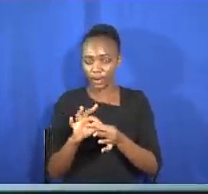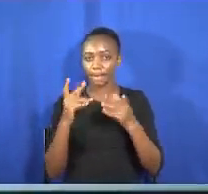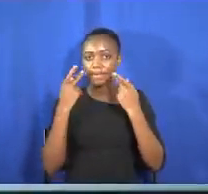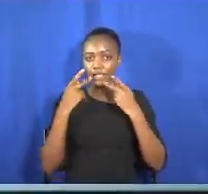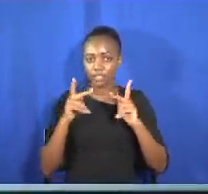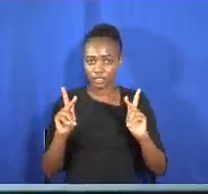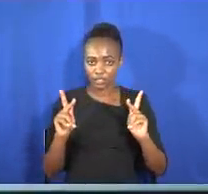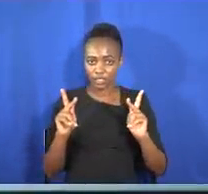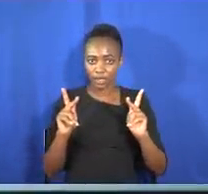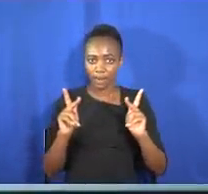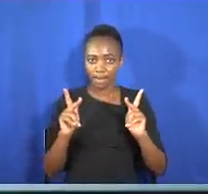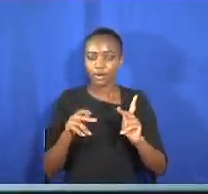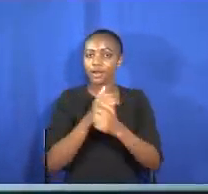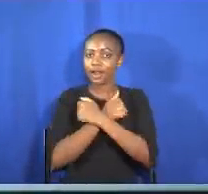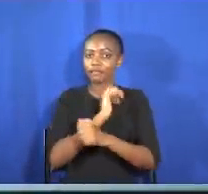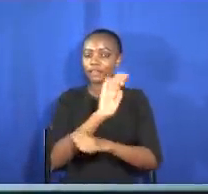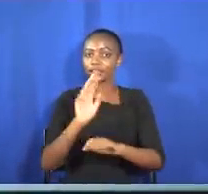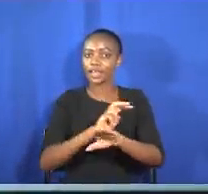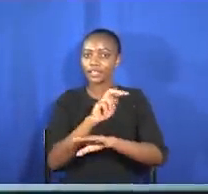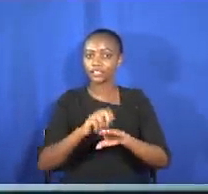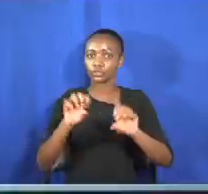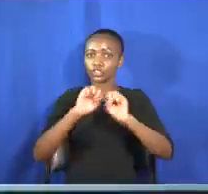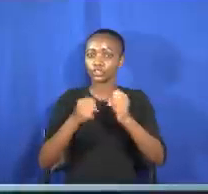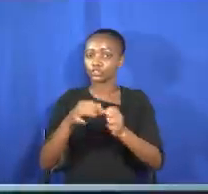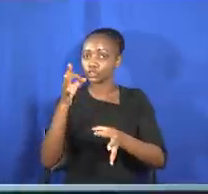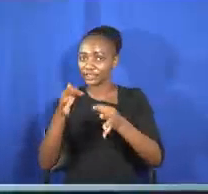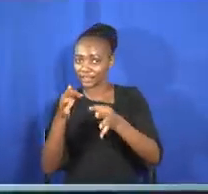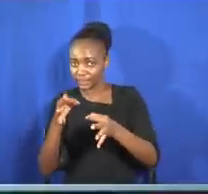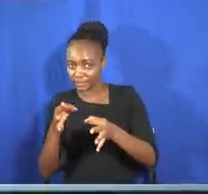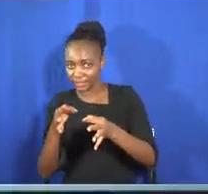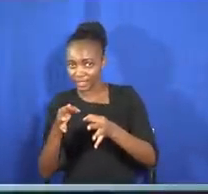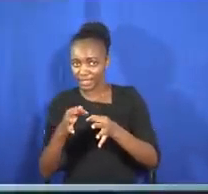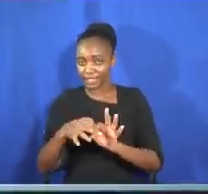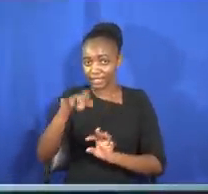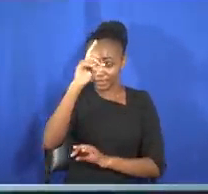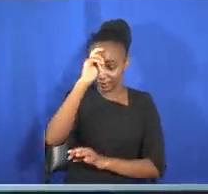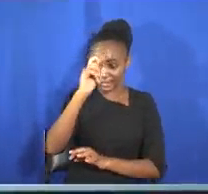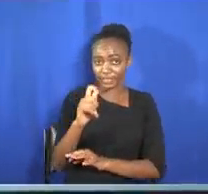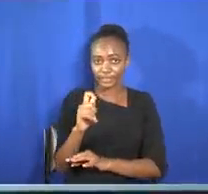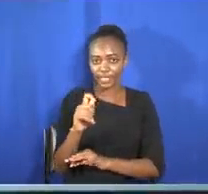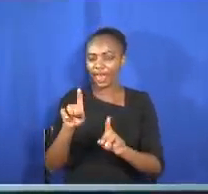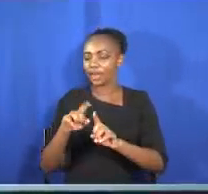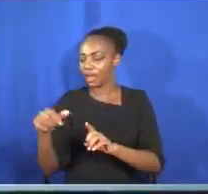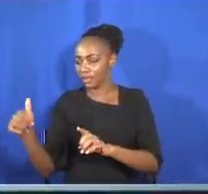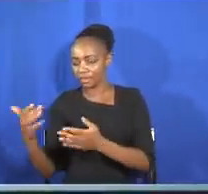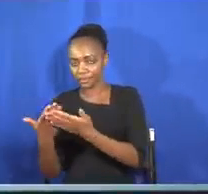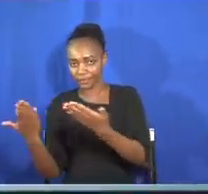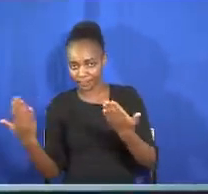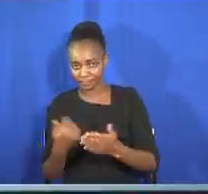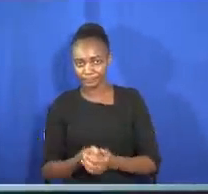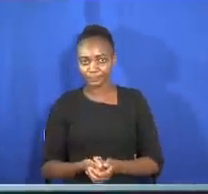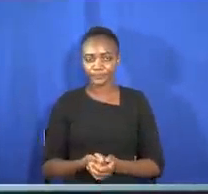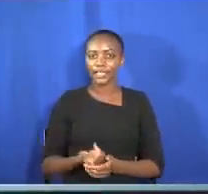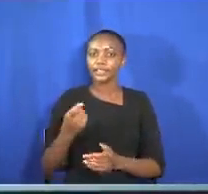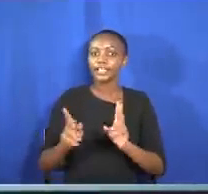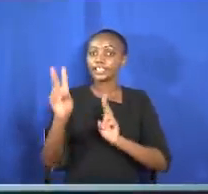unity, peace, patriotism, social justice, integrity. So we are saying these